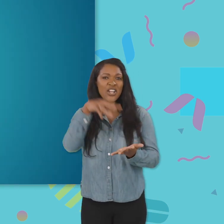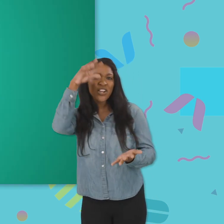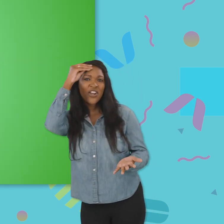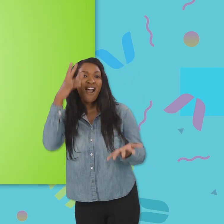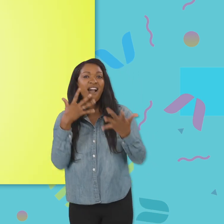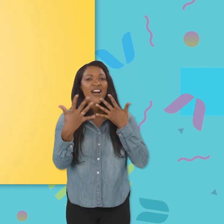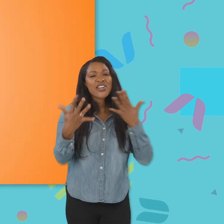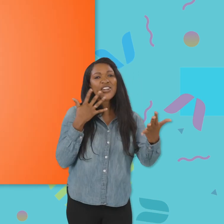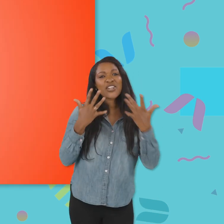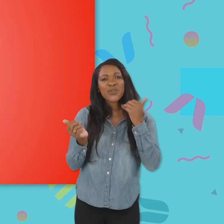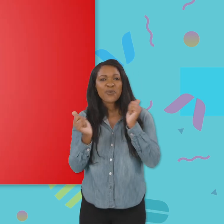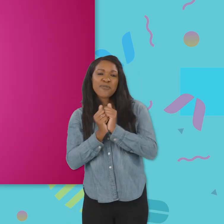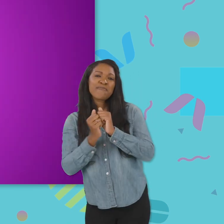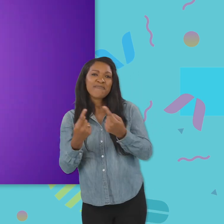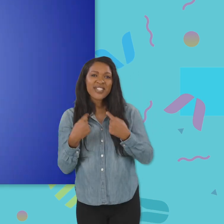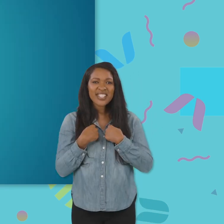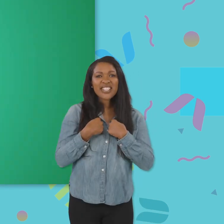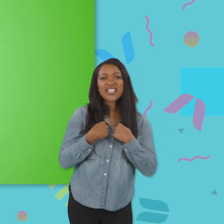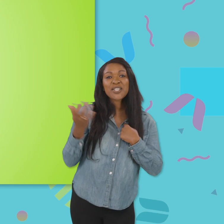Come learn some colors with me.